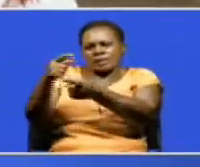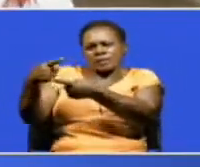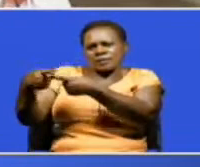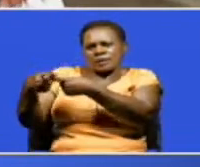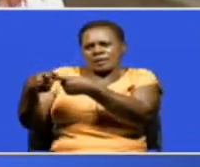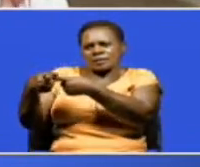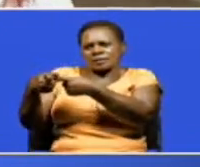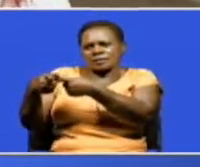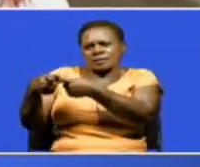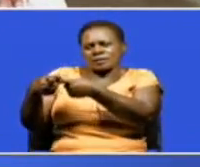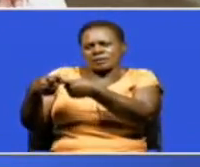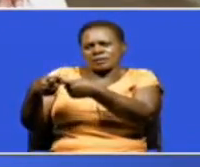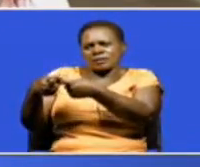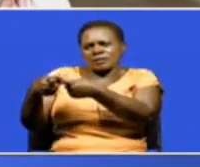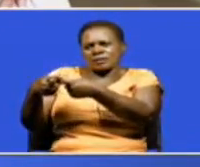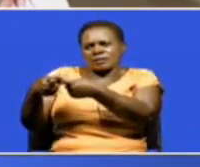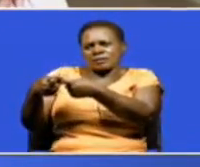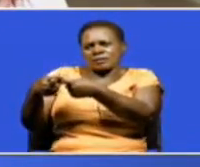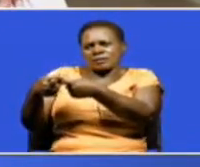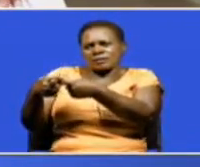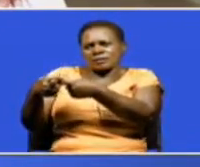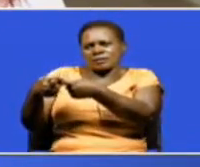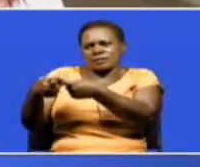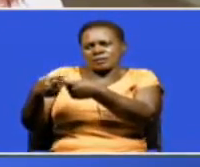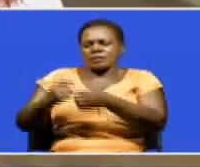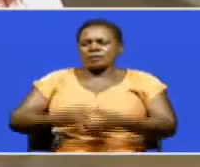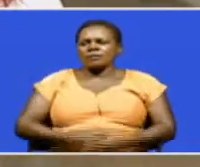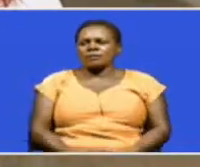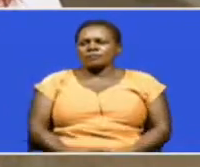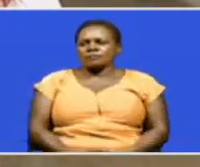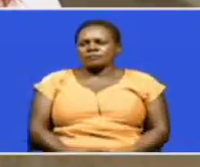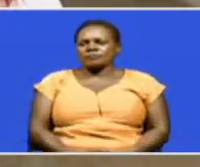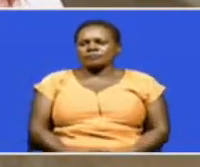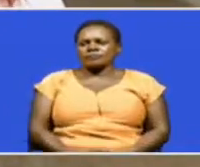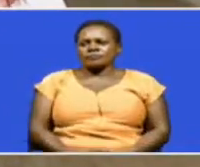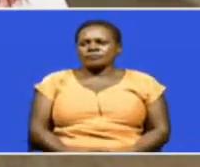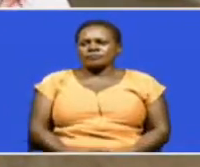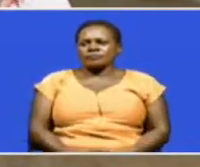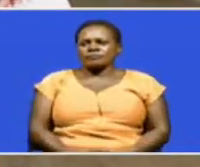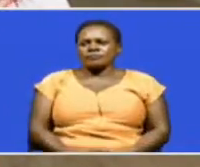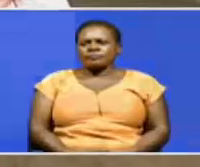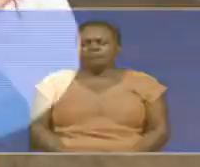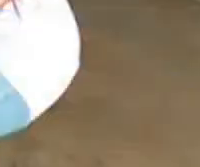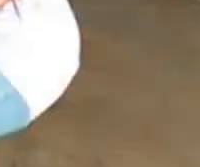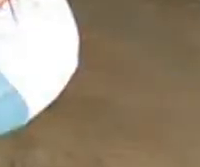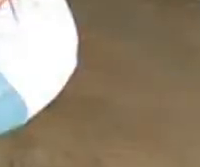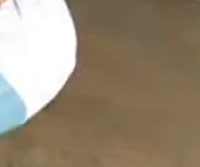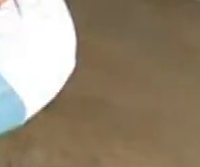Yeah, and that's almost about it. No more. Beldeen Waliaula, KTN News.